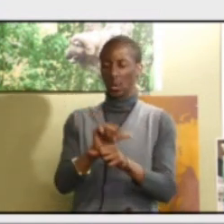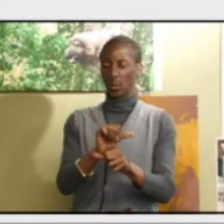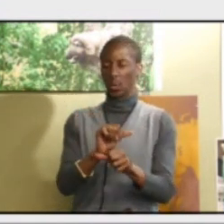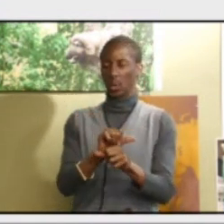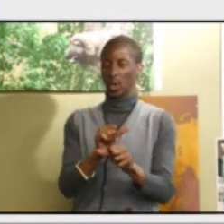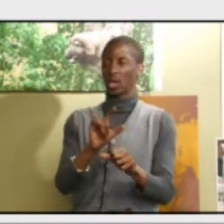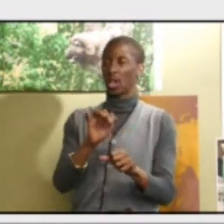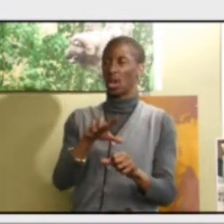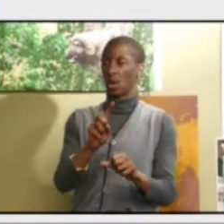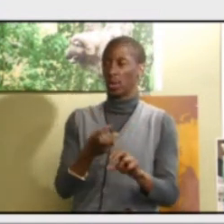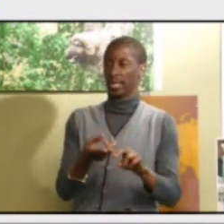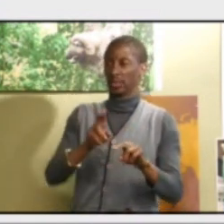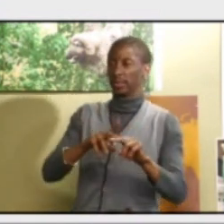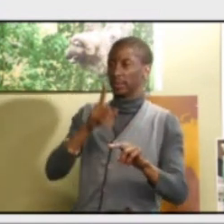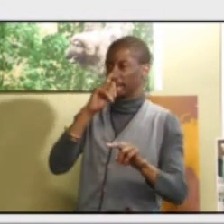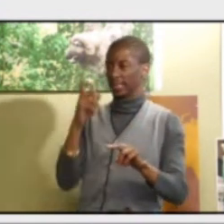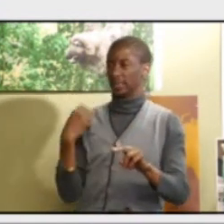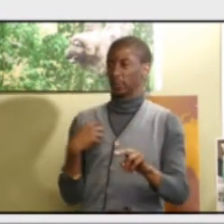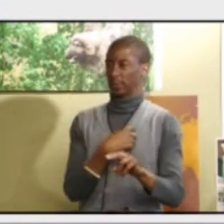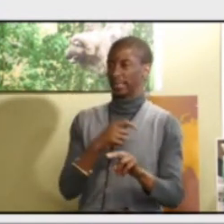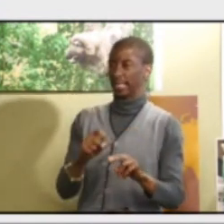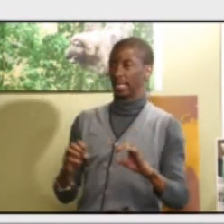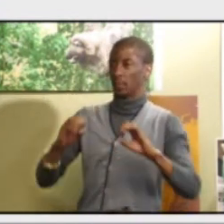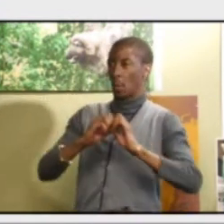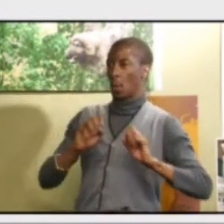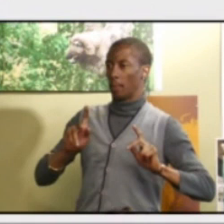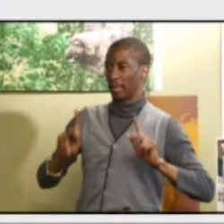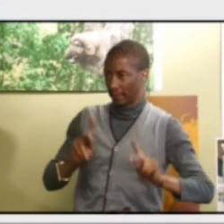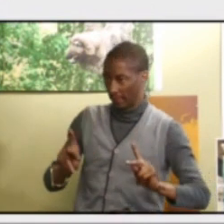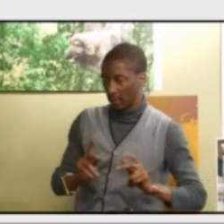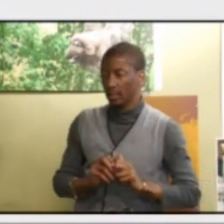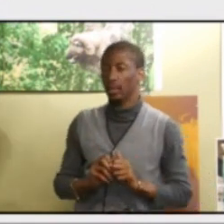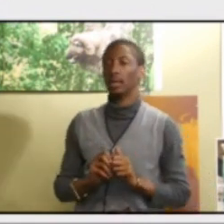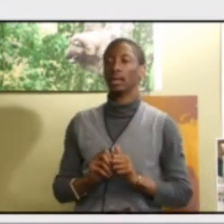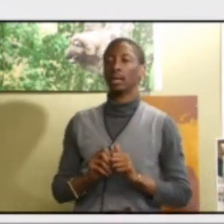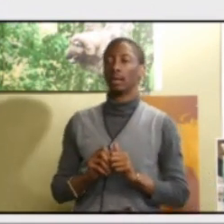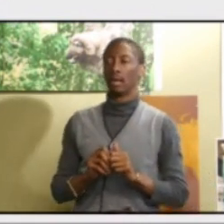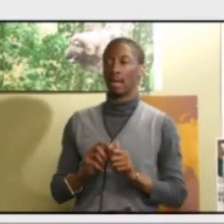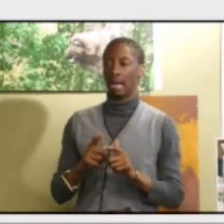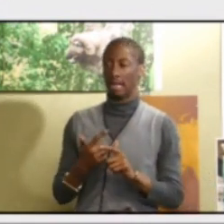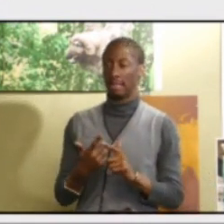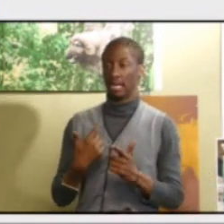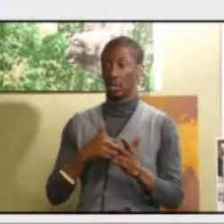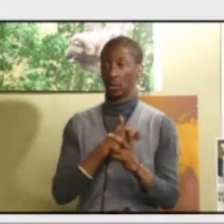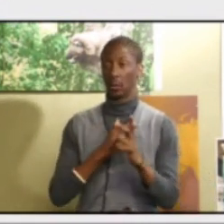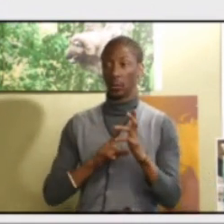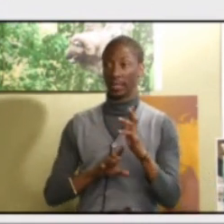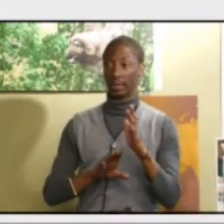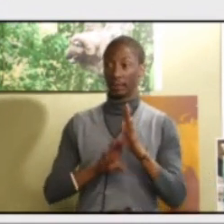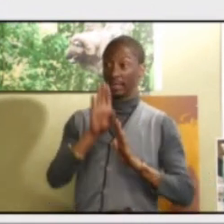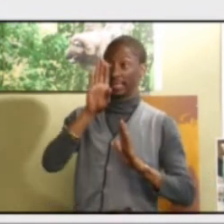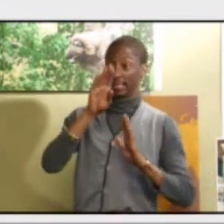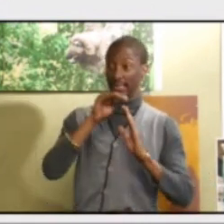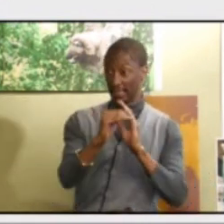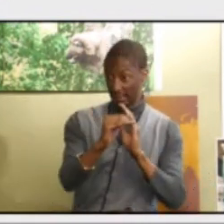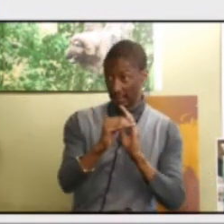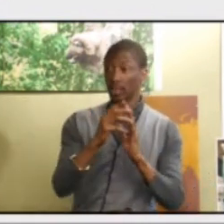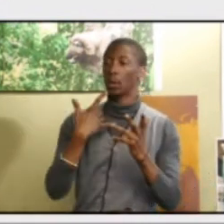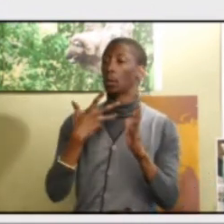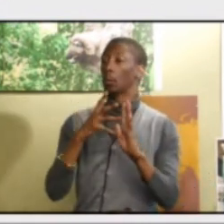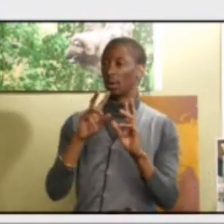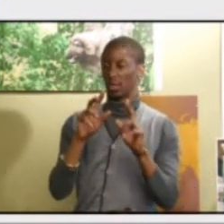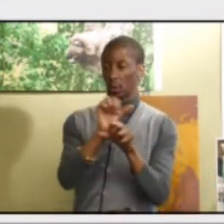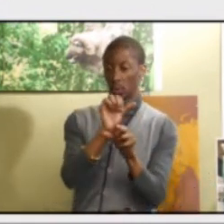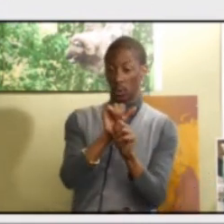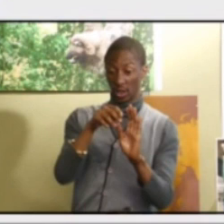we need some additional hands. And then when we're at peak, we call them. So, you know, when we go down,